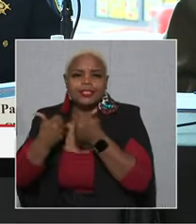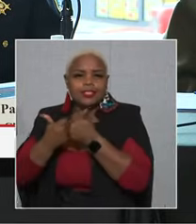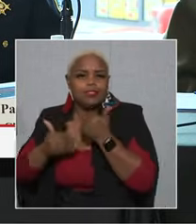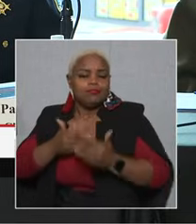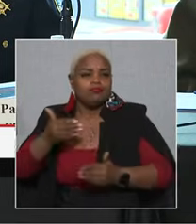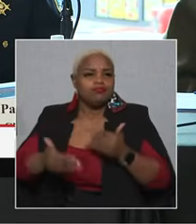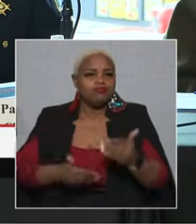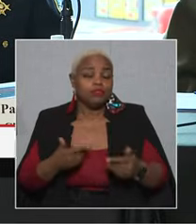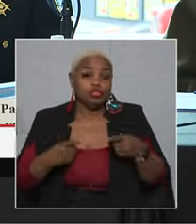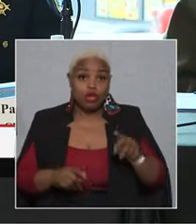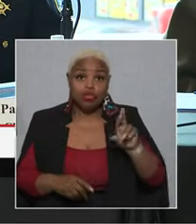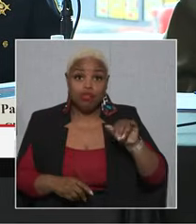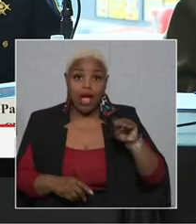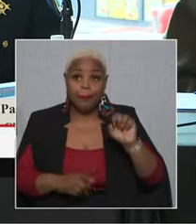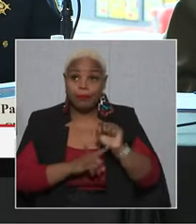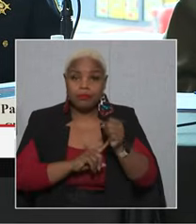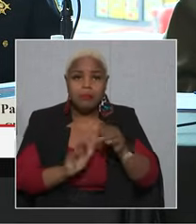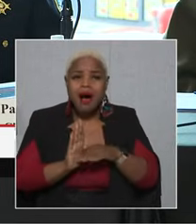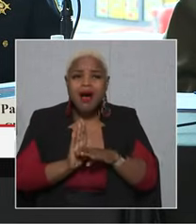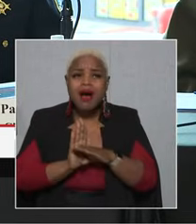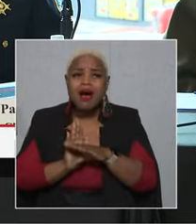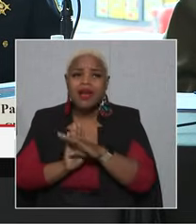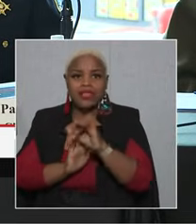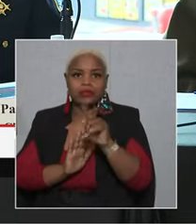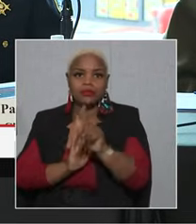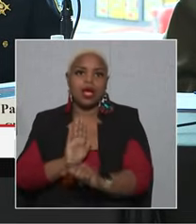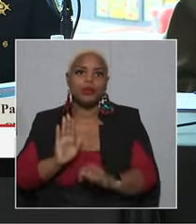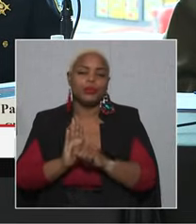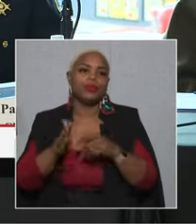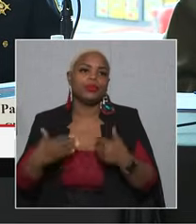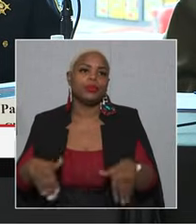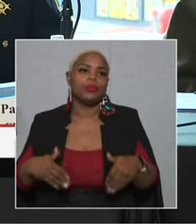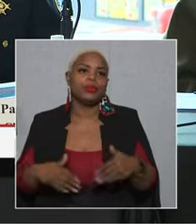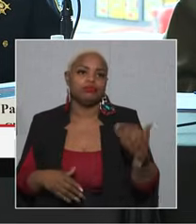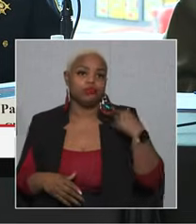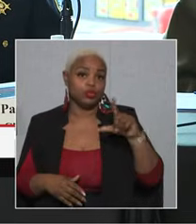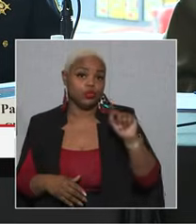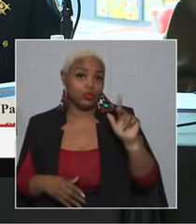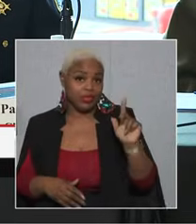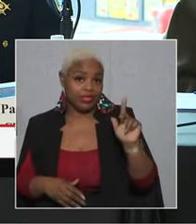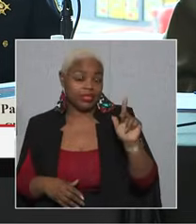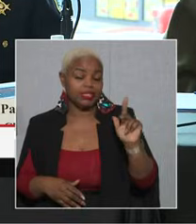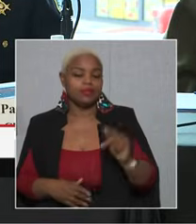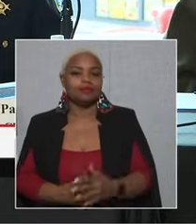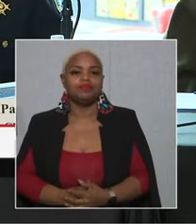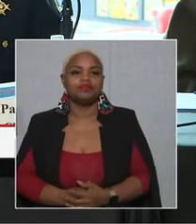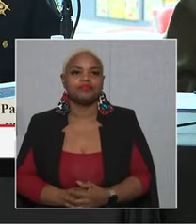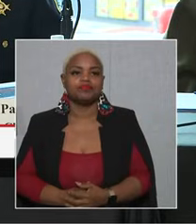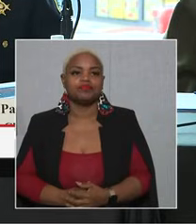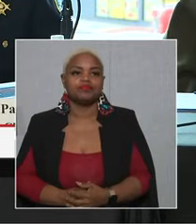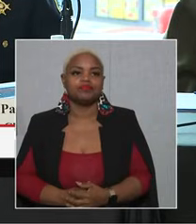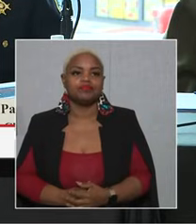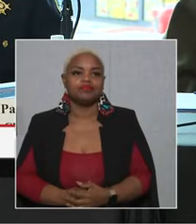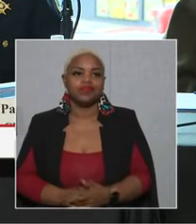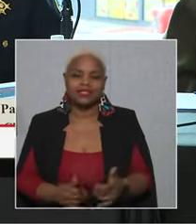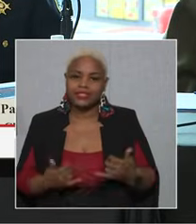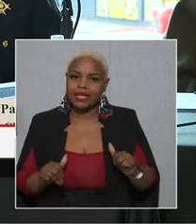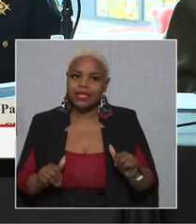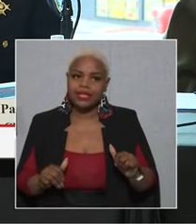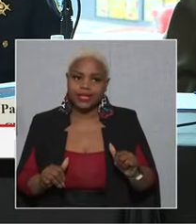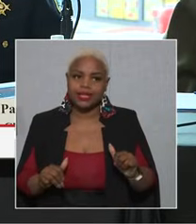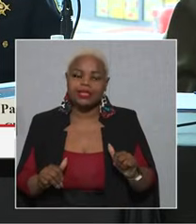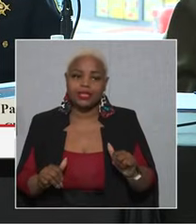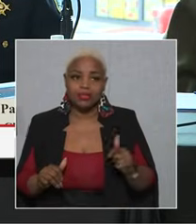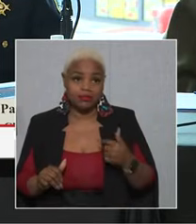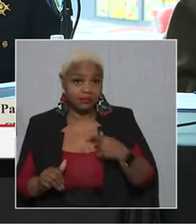crime spike in the District of Columbia back in 2023. And even then I said, "Are you sure you want to take